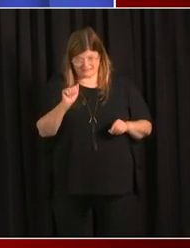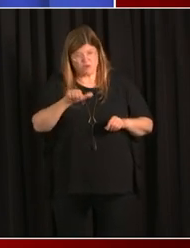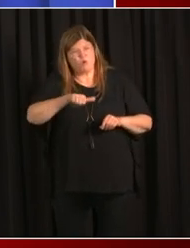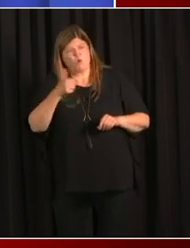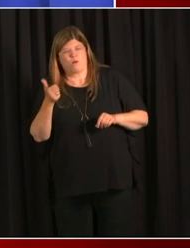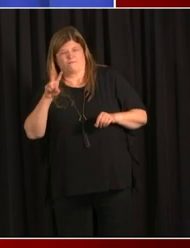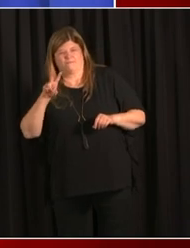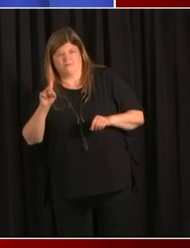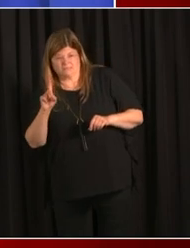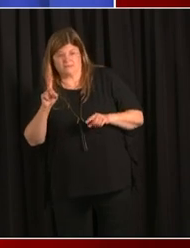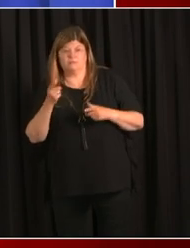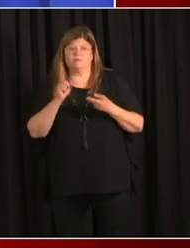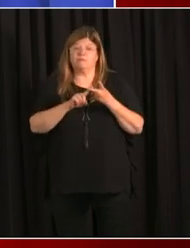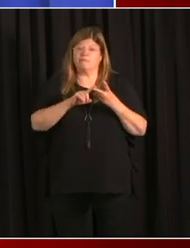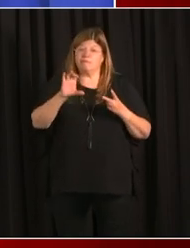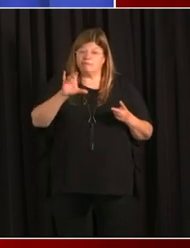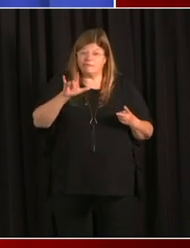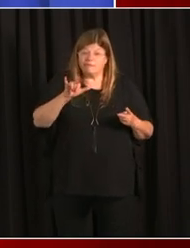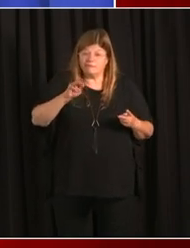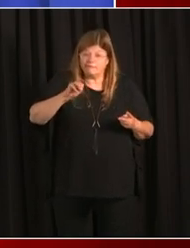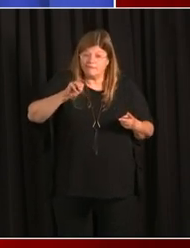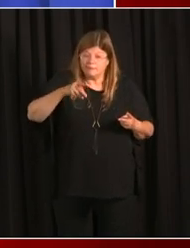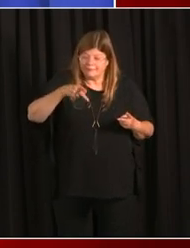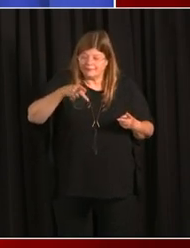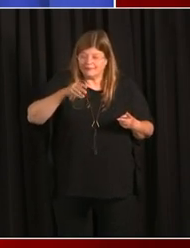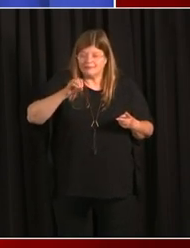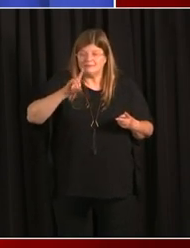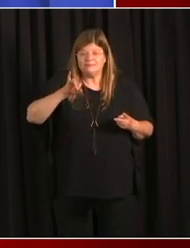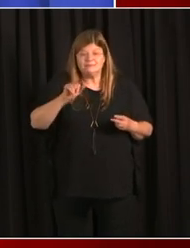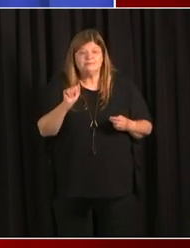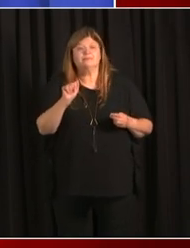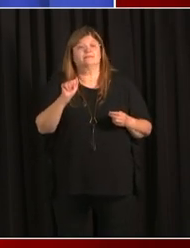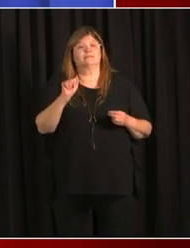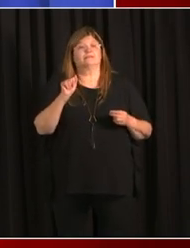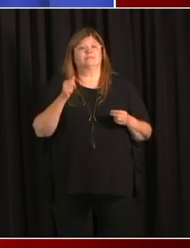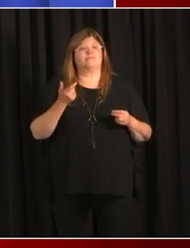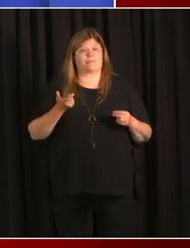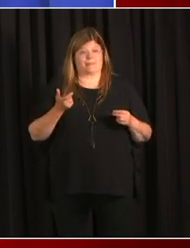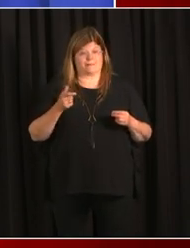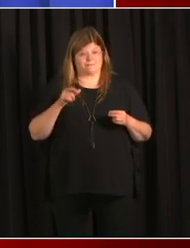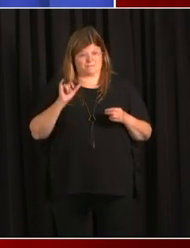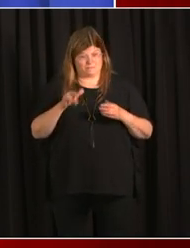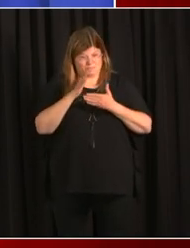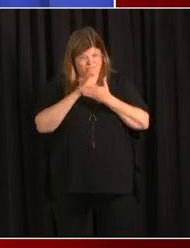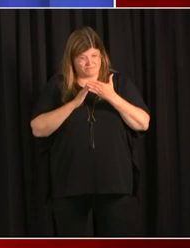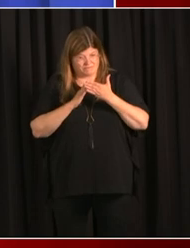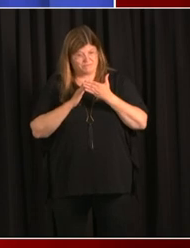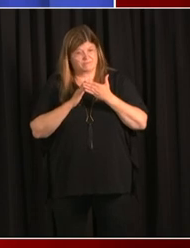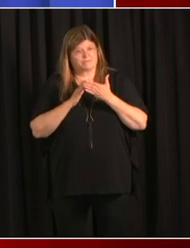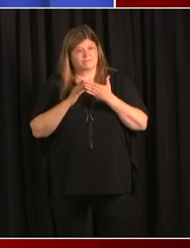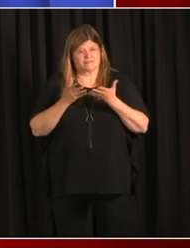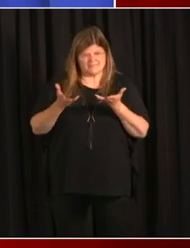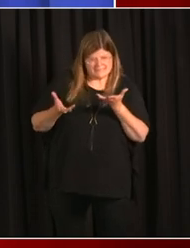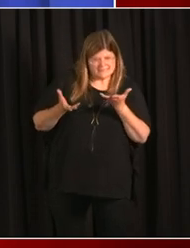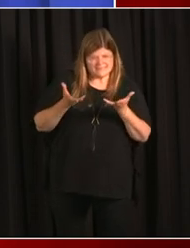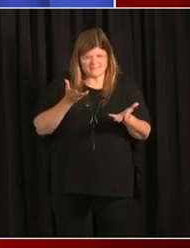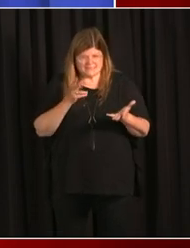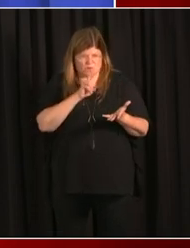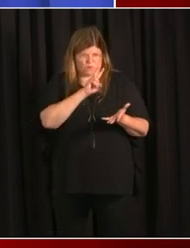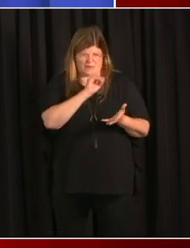several years. And so some may want to speculate that seeing a decrease from 2019